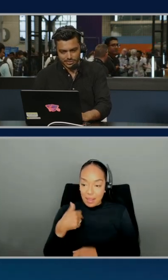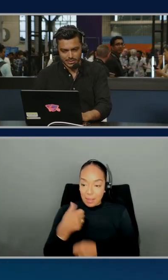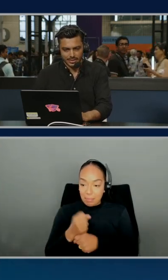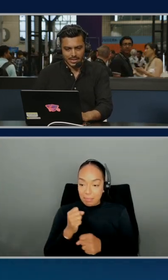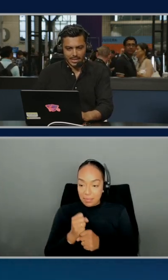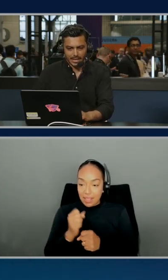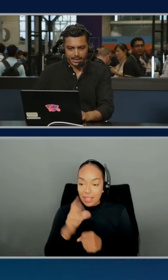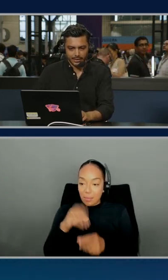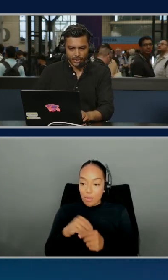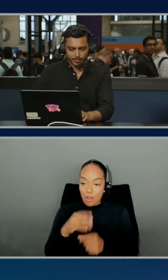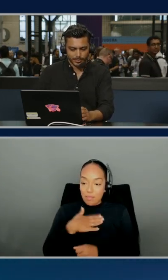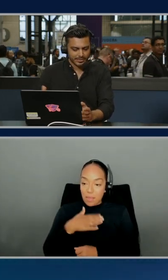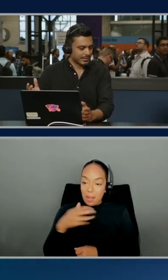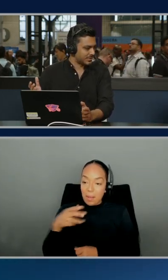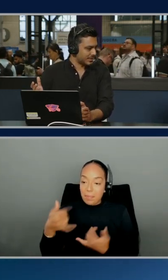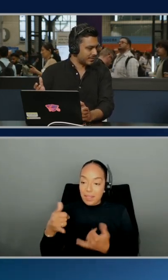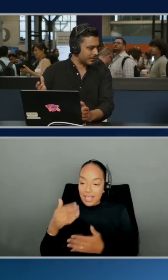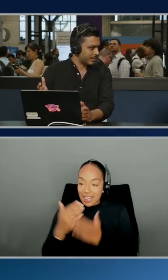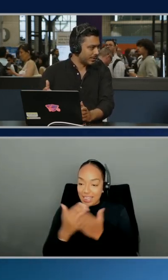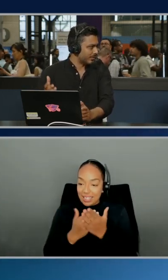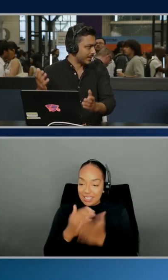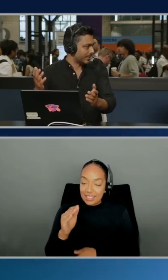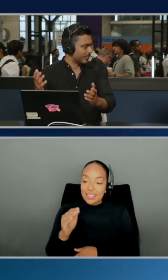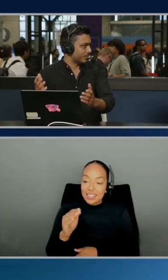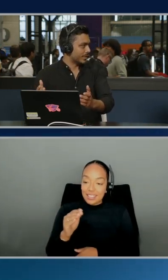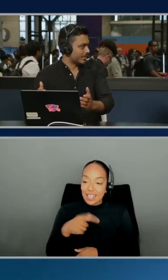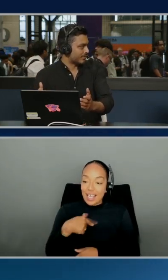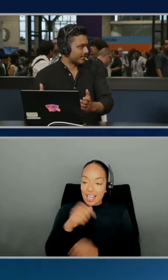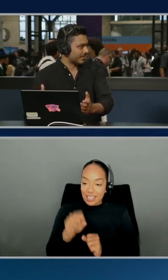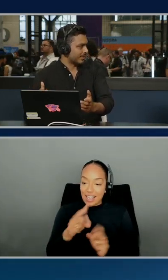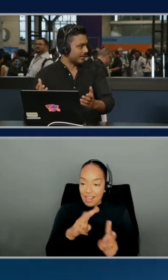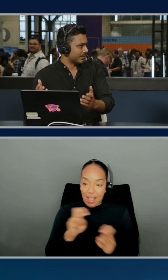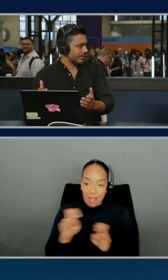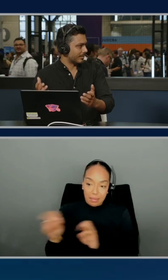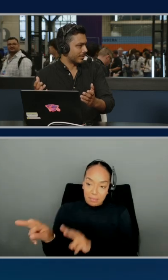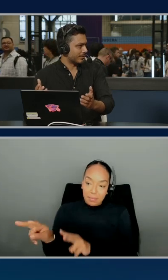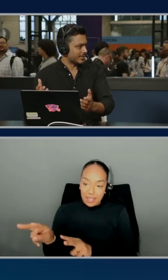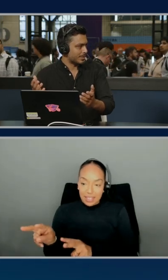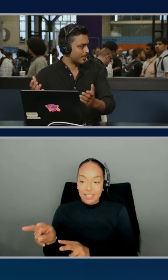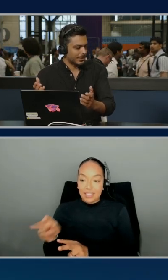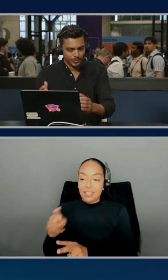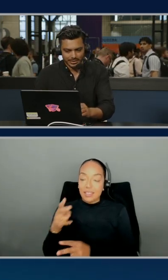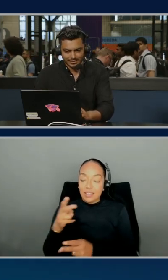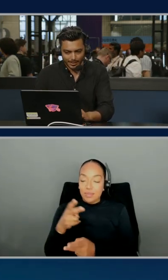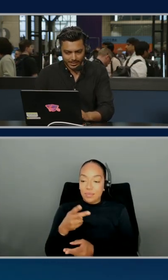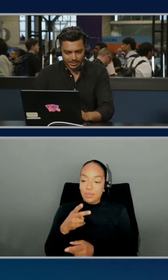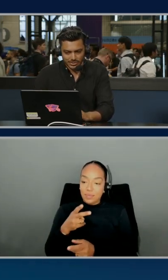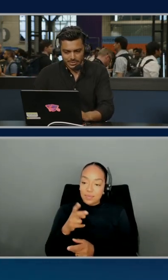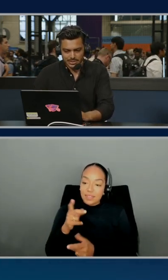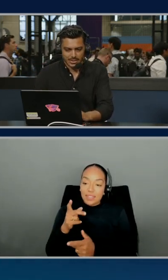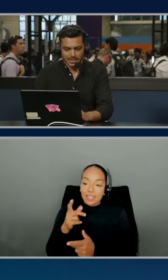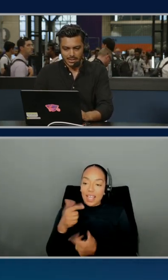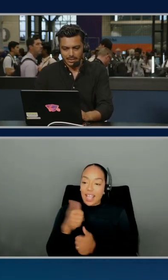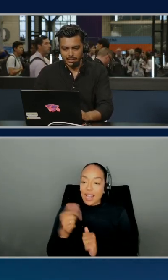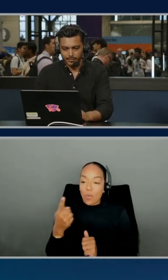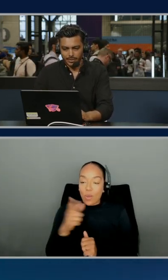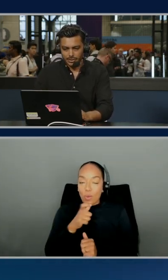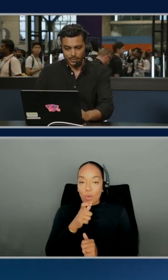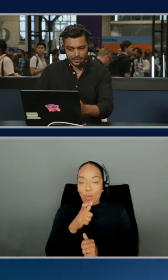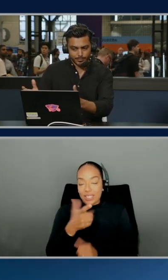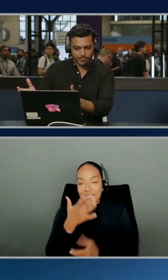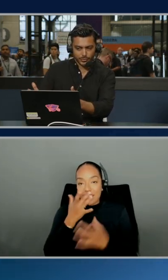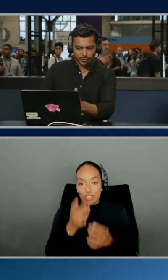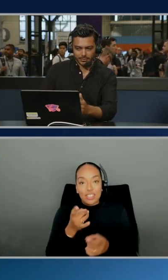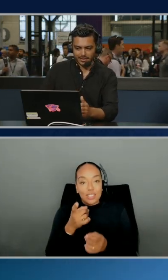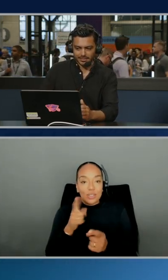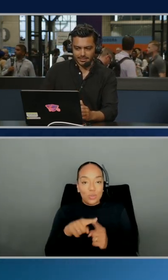playlist feature. I can copy paste and share this URL with anyone who may be interested in experimenting with these applications. You